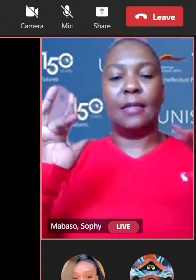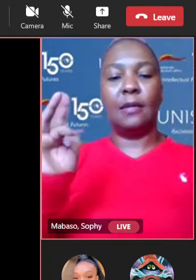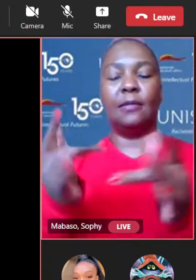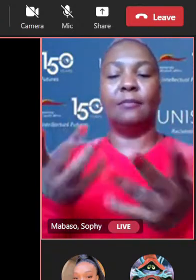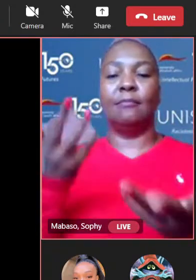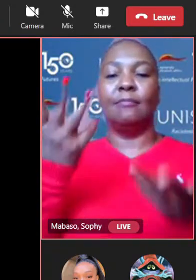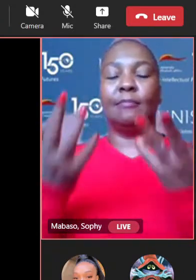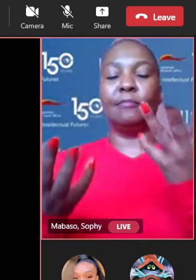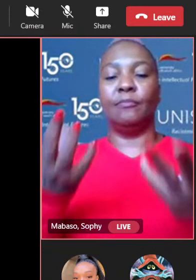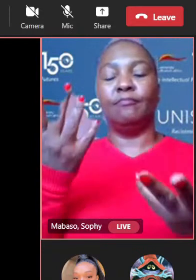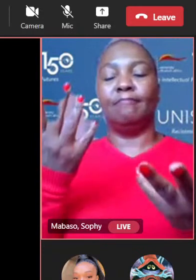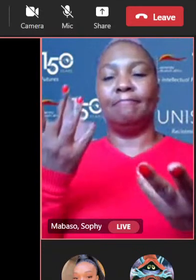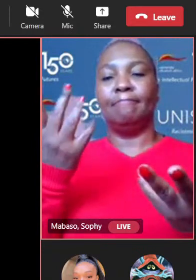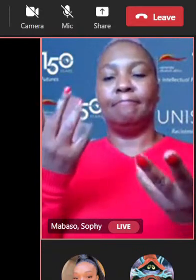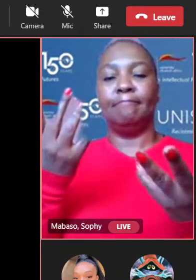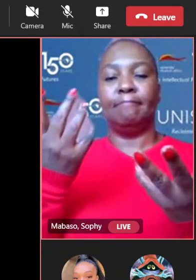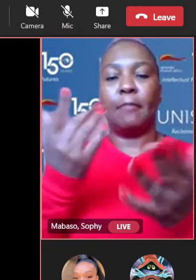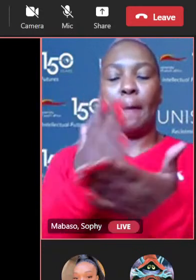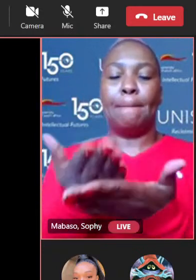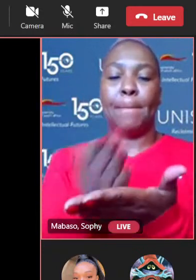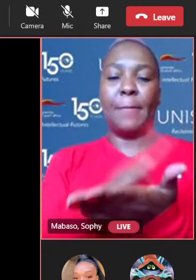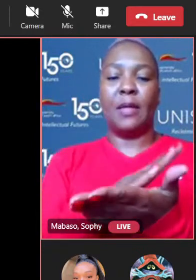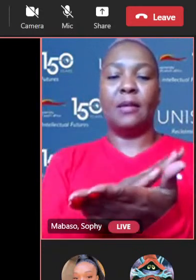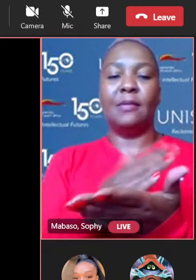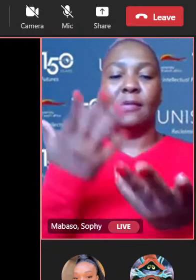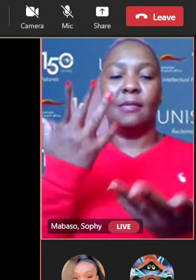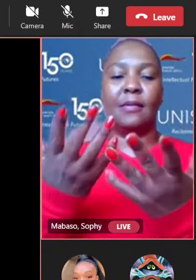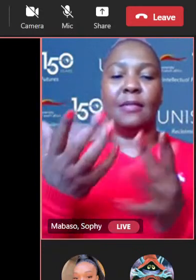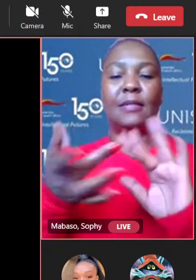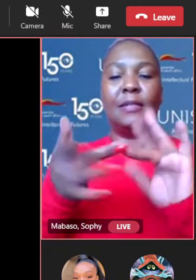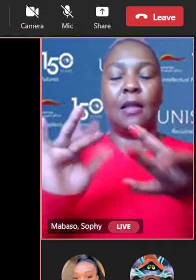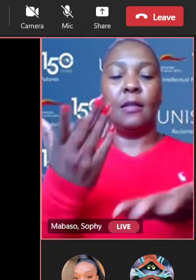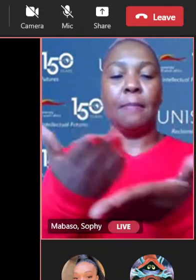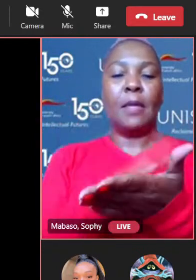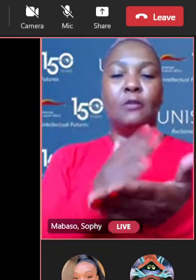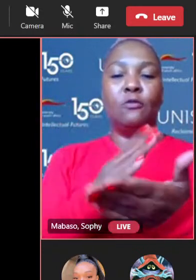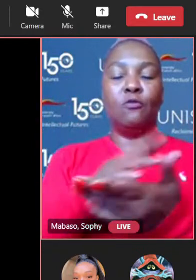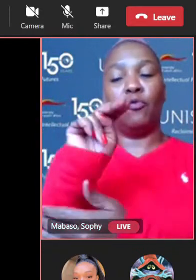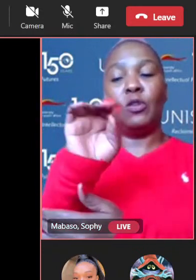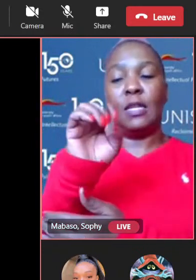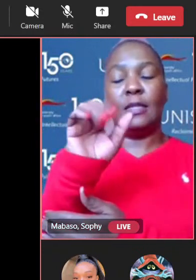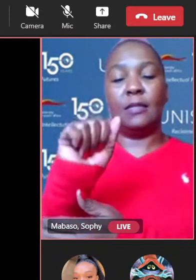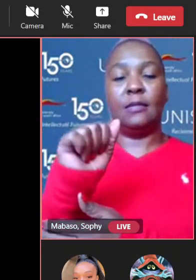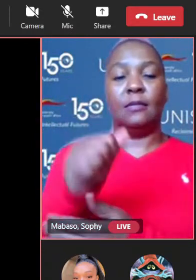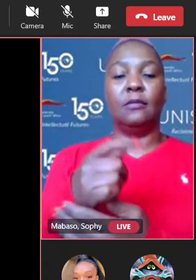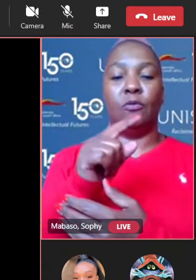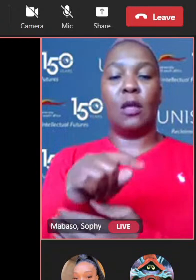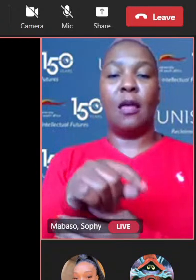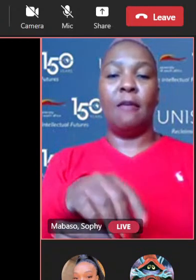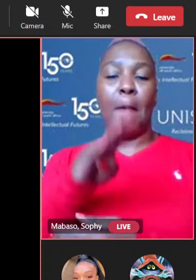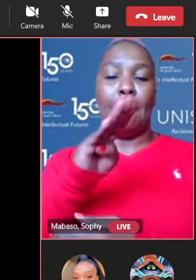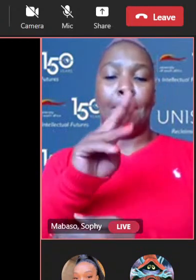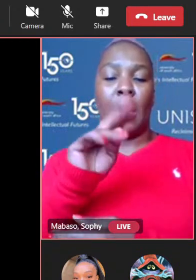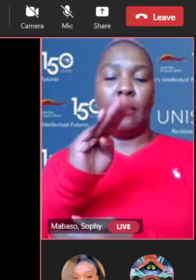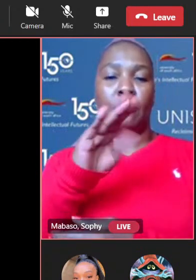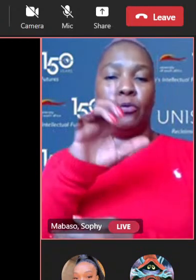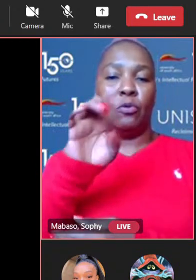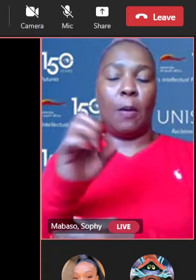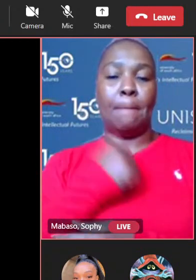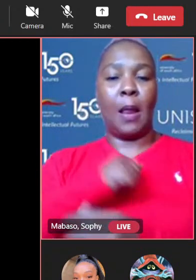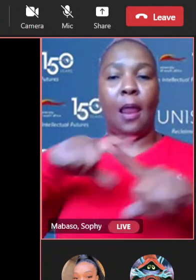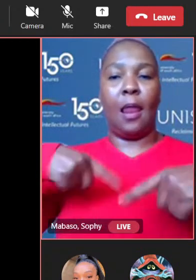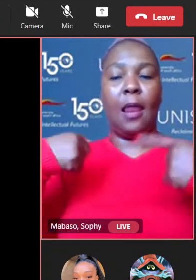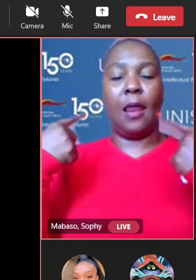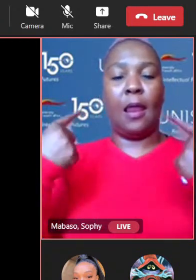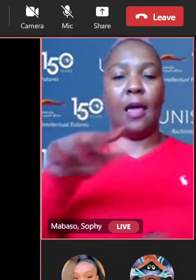the page internet page of Unisa. We have a bubble there on my live portal. You can